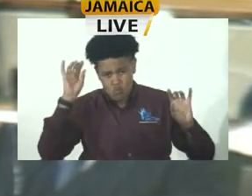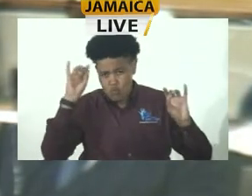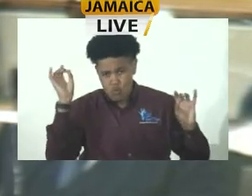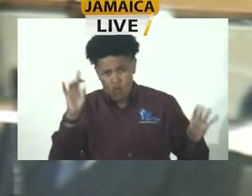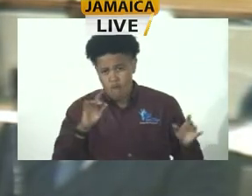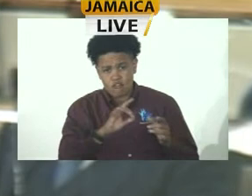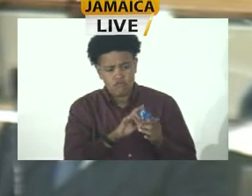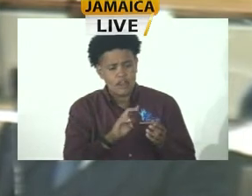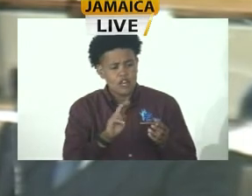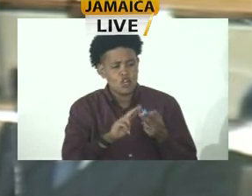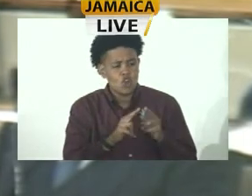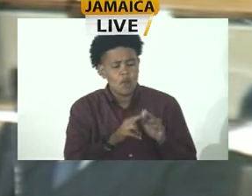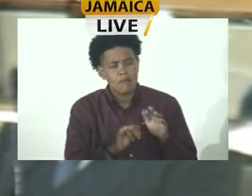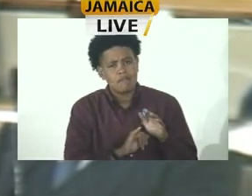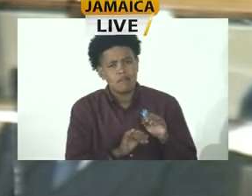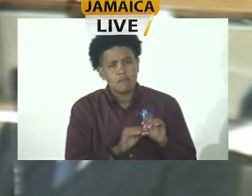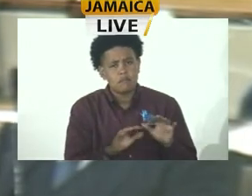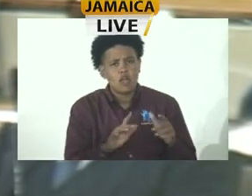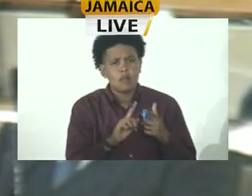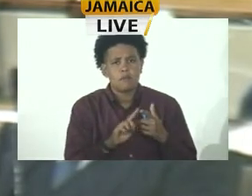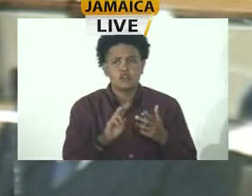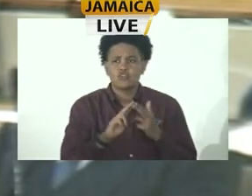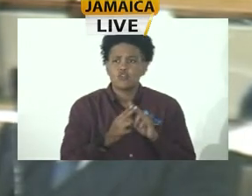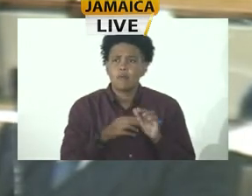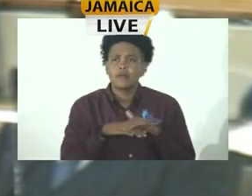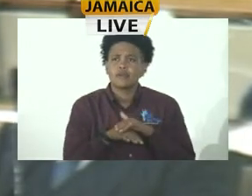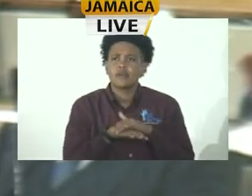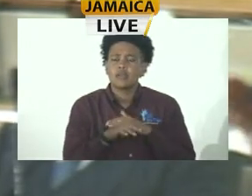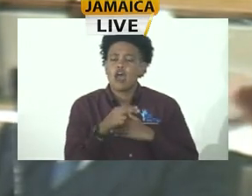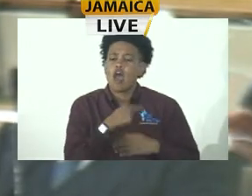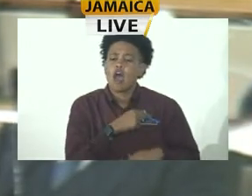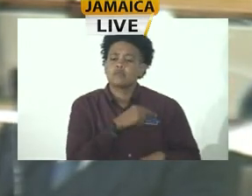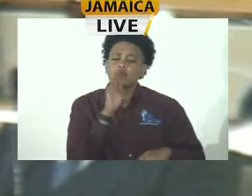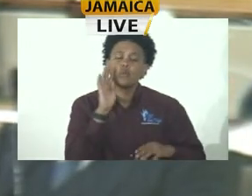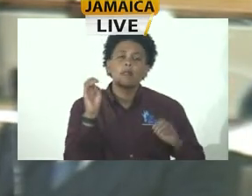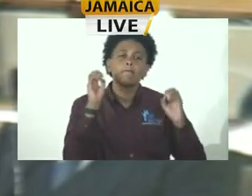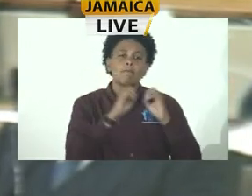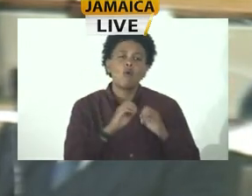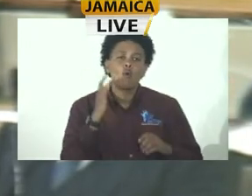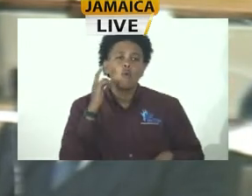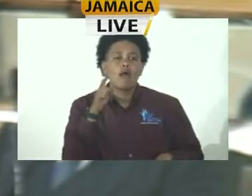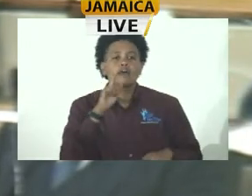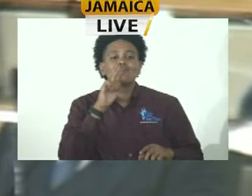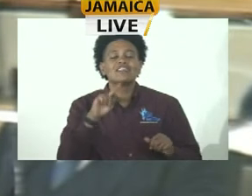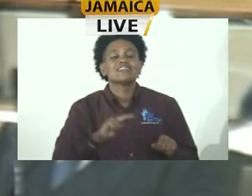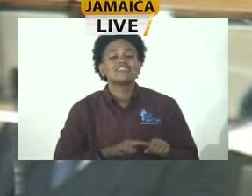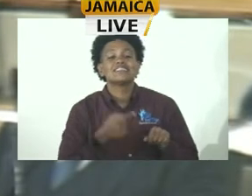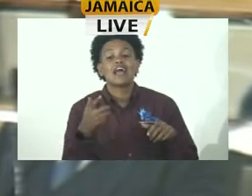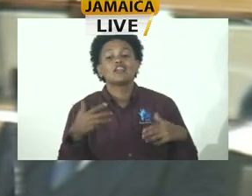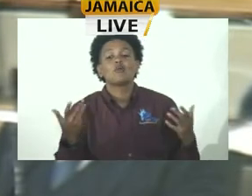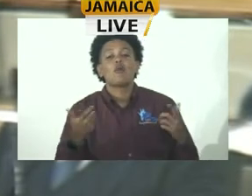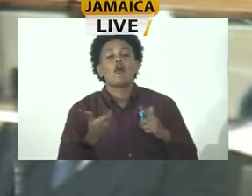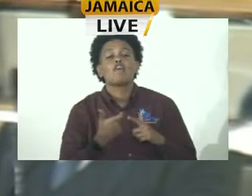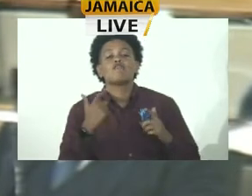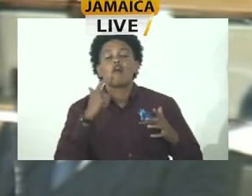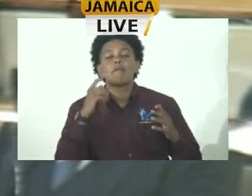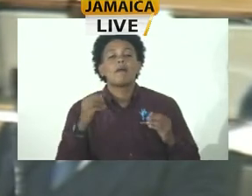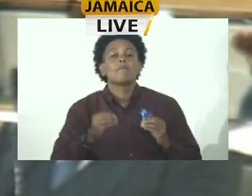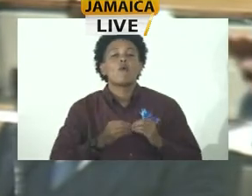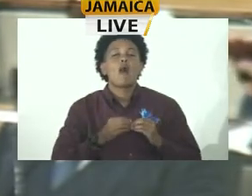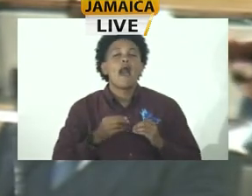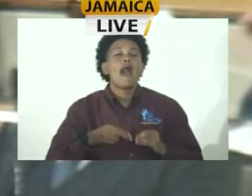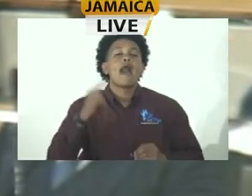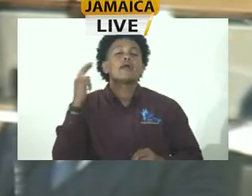number of infections and the number of hospitalizations would be greater because you're starting from a much higher